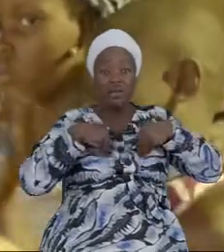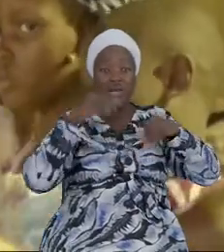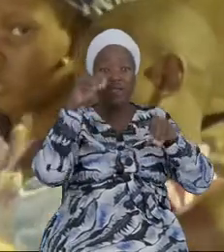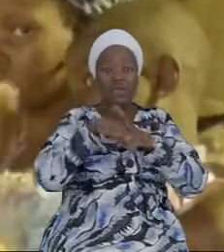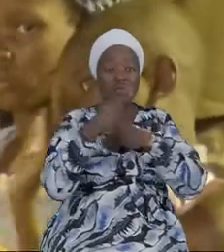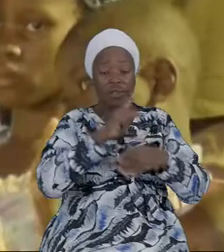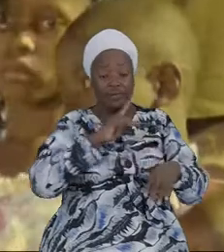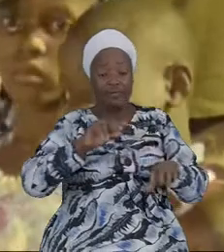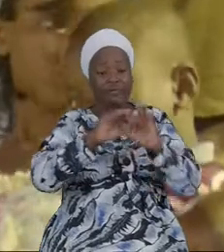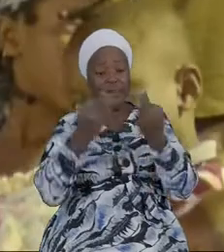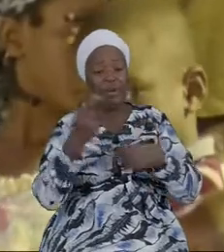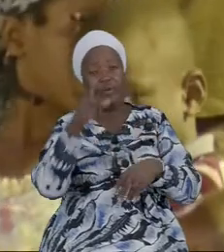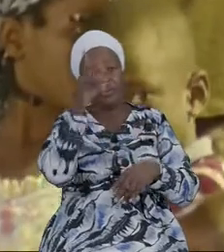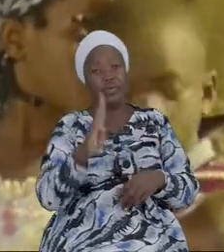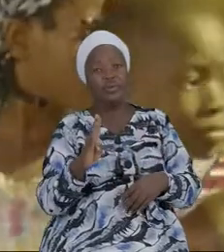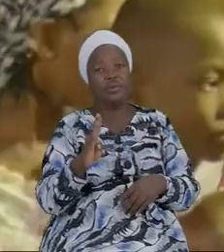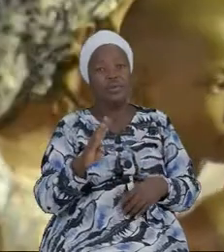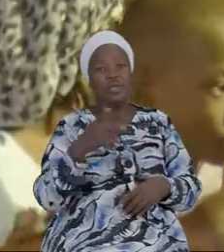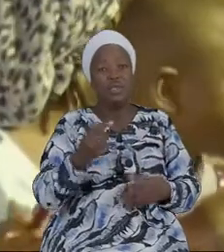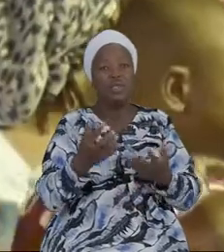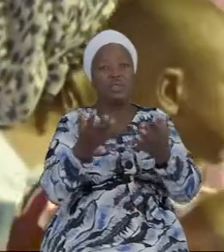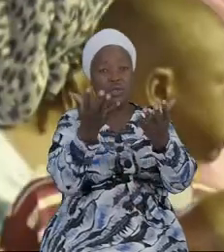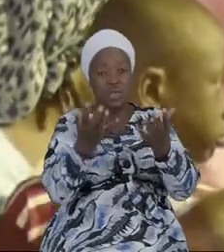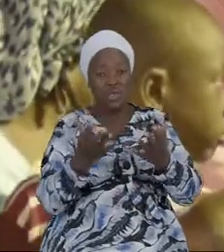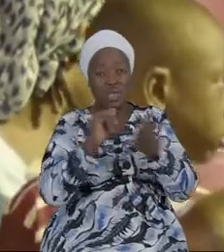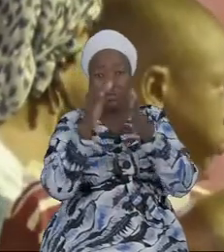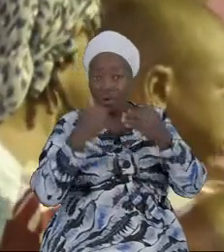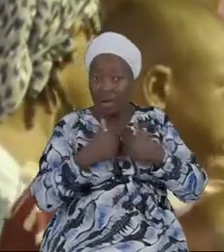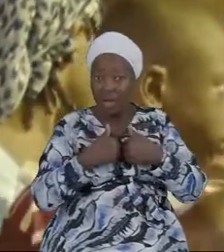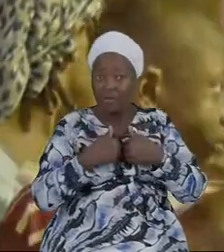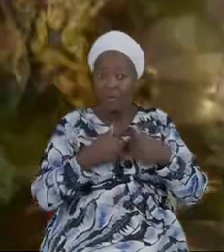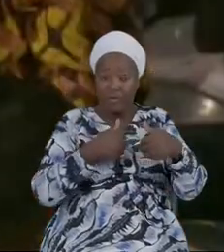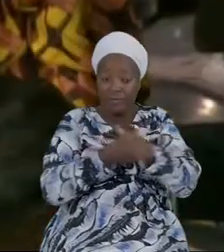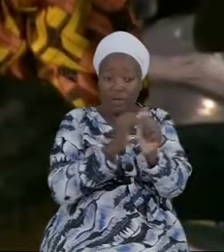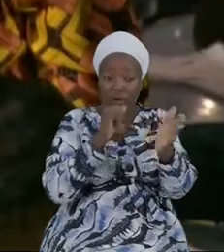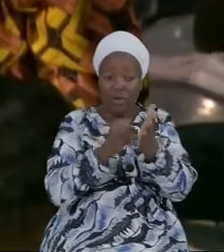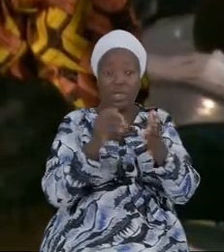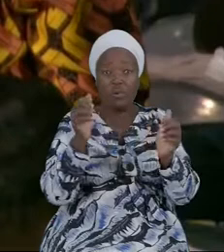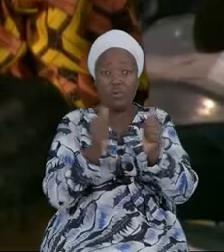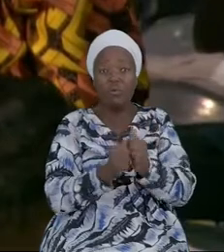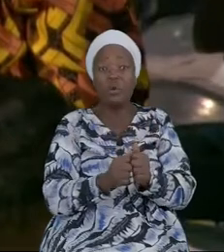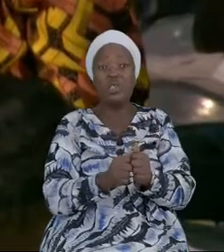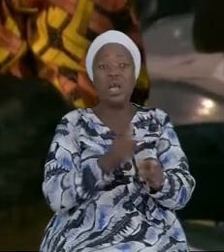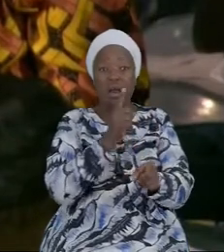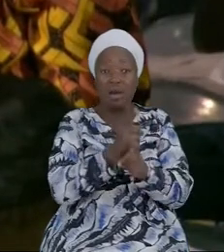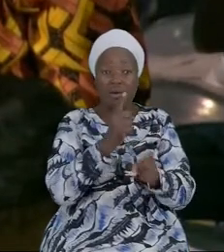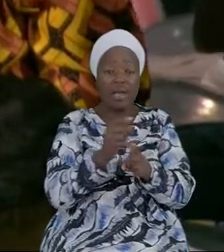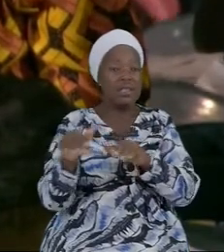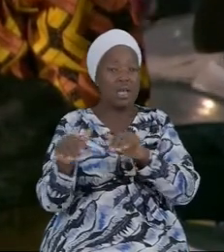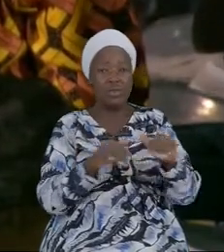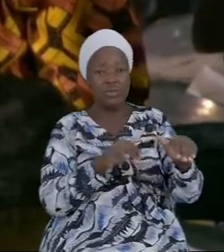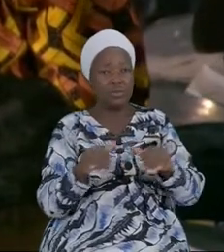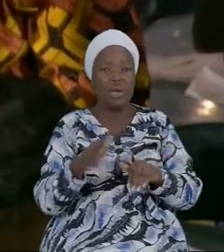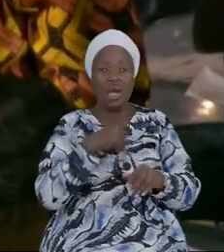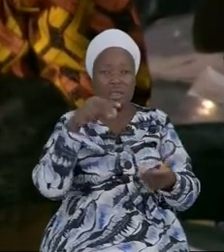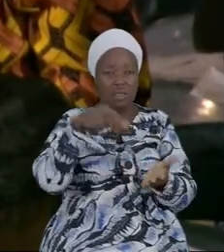family of God. The desire you have, follow it with appropriate action. And